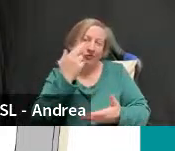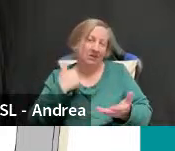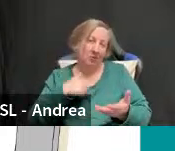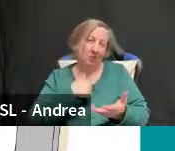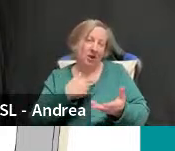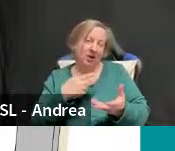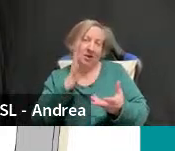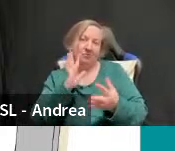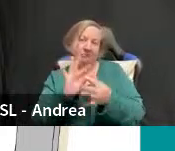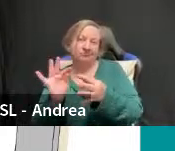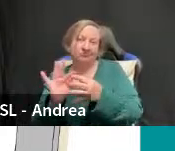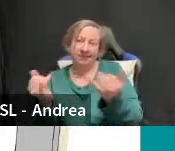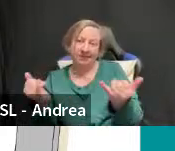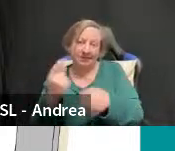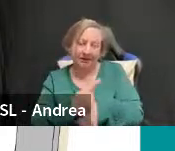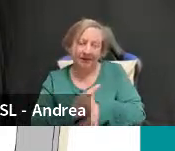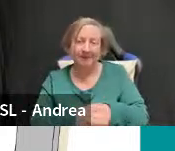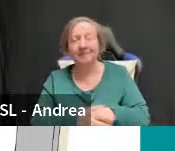So this